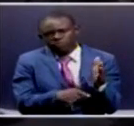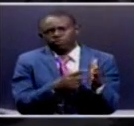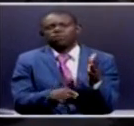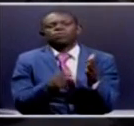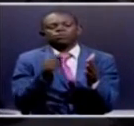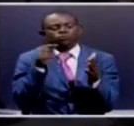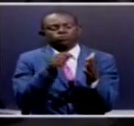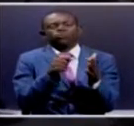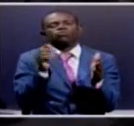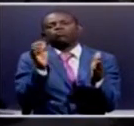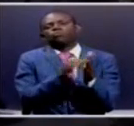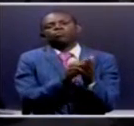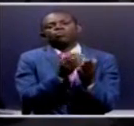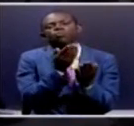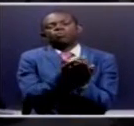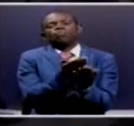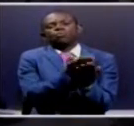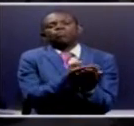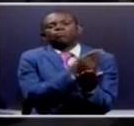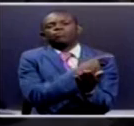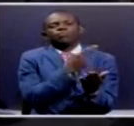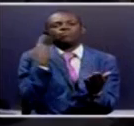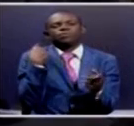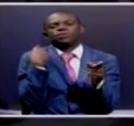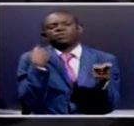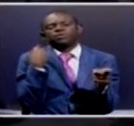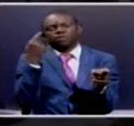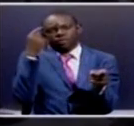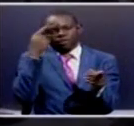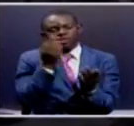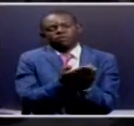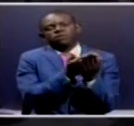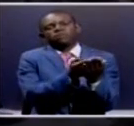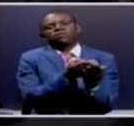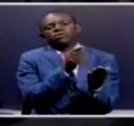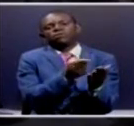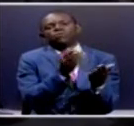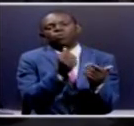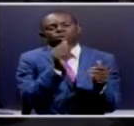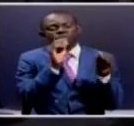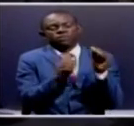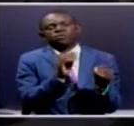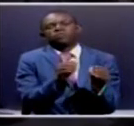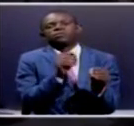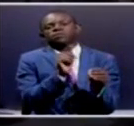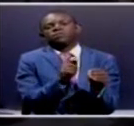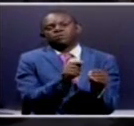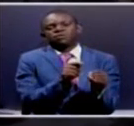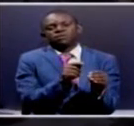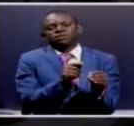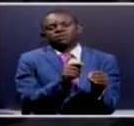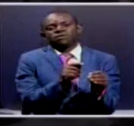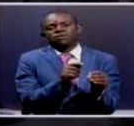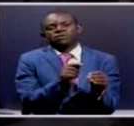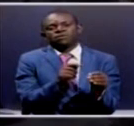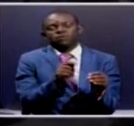that this is the agenda that stakeholders have decided themselves, not this year, not last